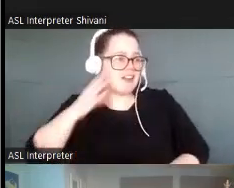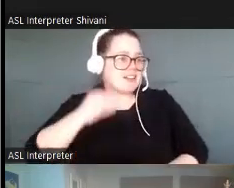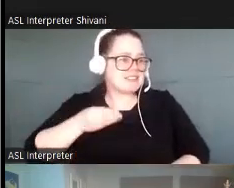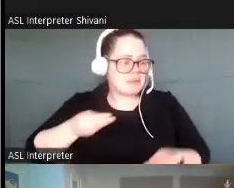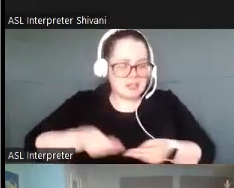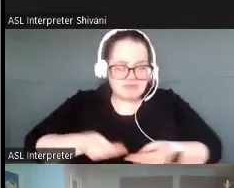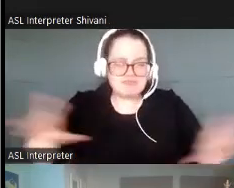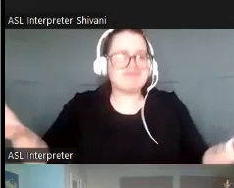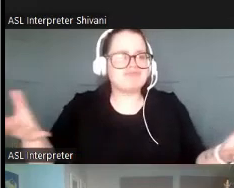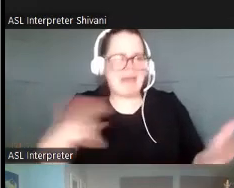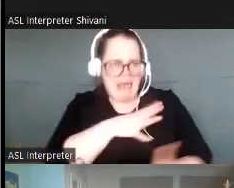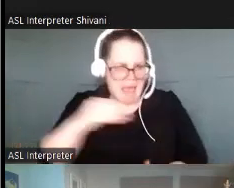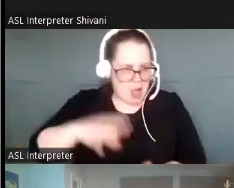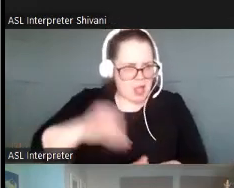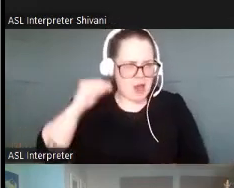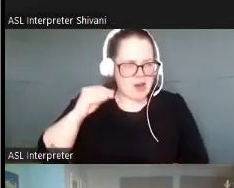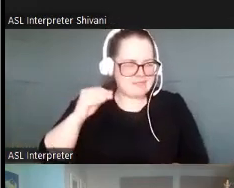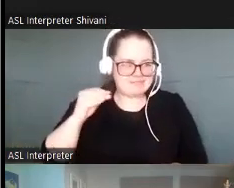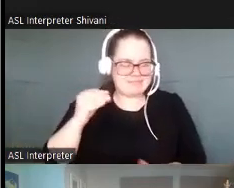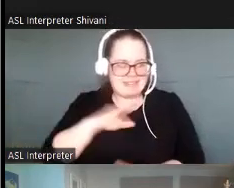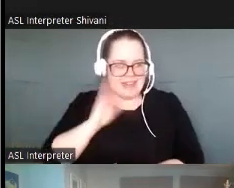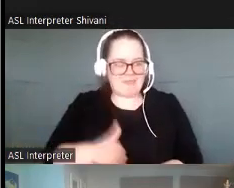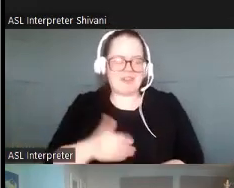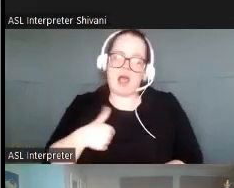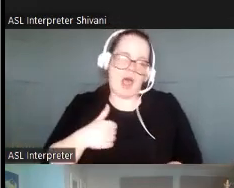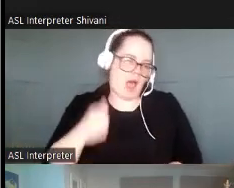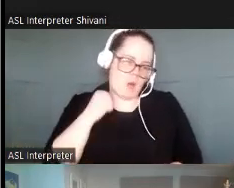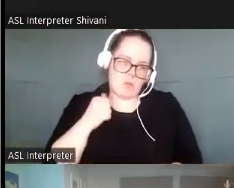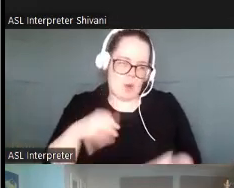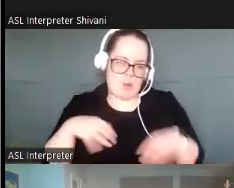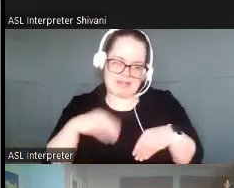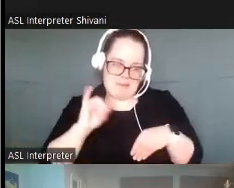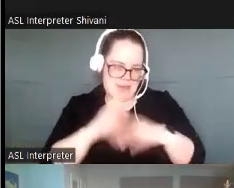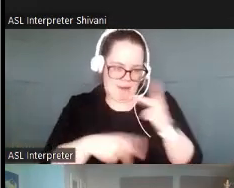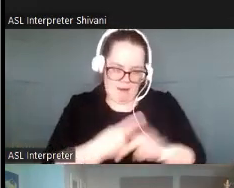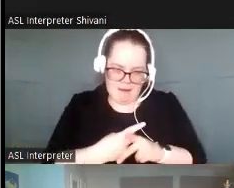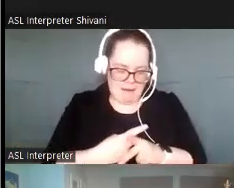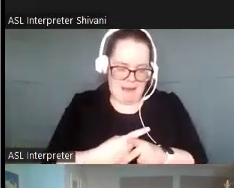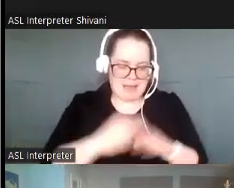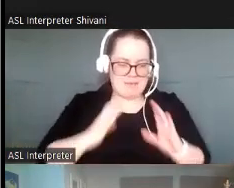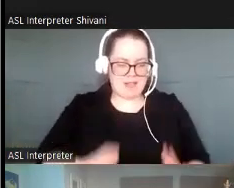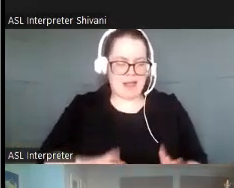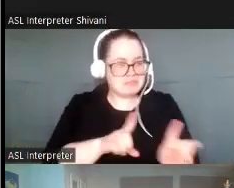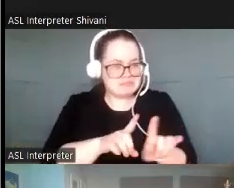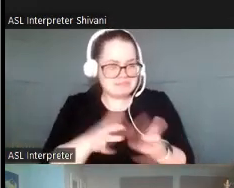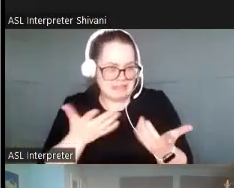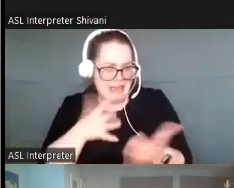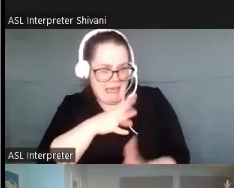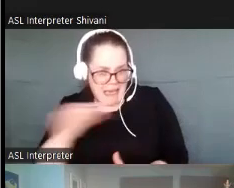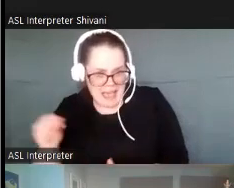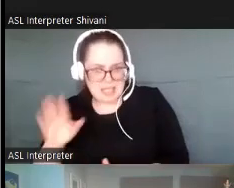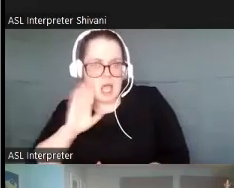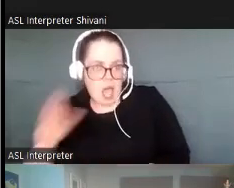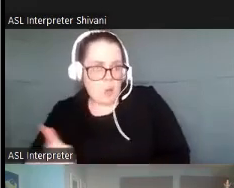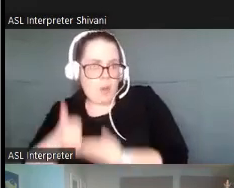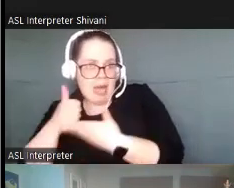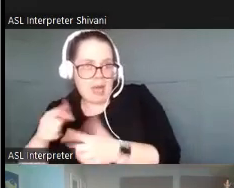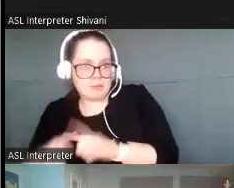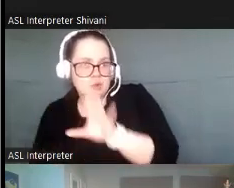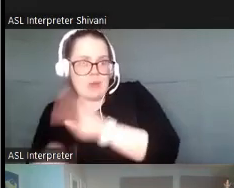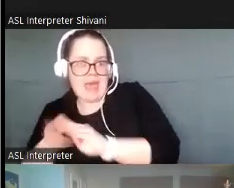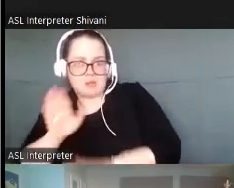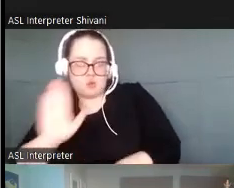makes sense. And also, just selfishly speaking, it helps to add to the price if we can say you can do a concert and a